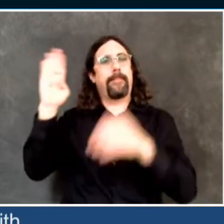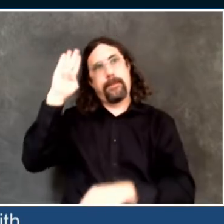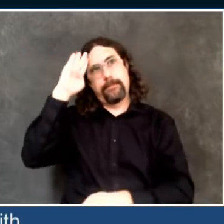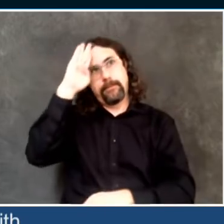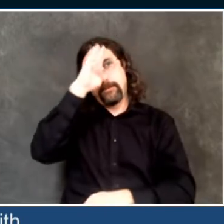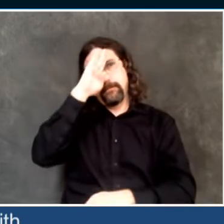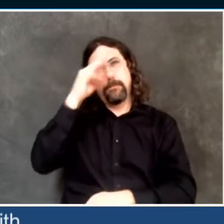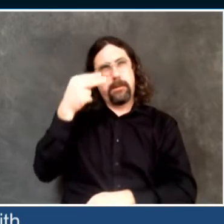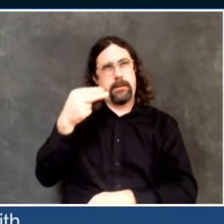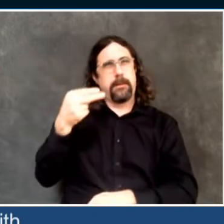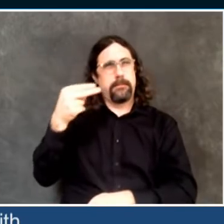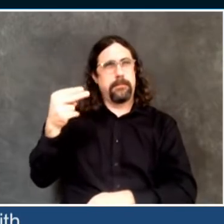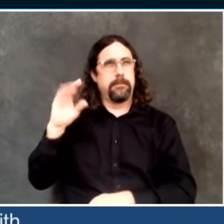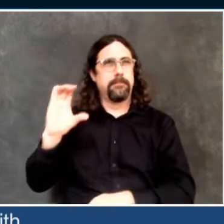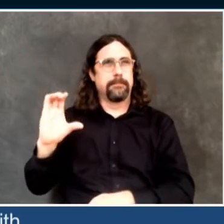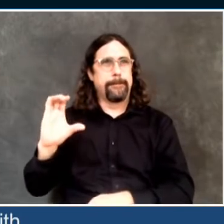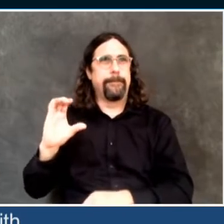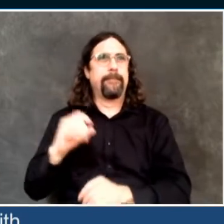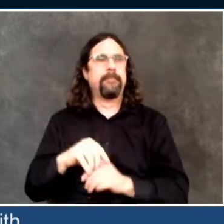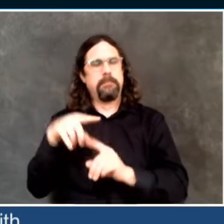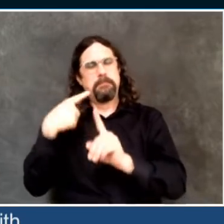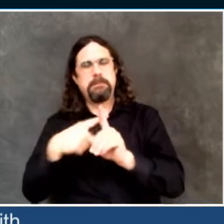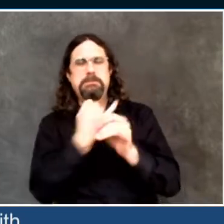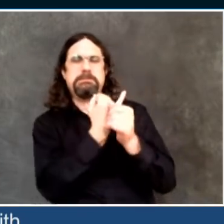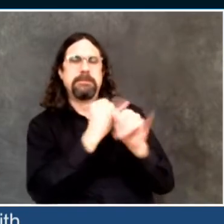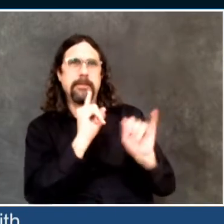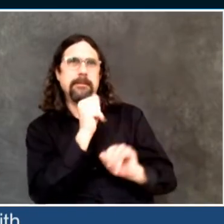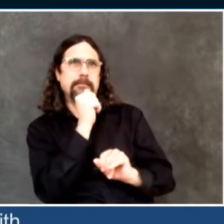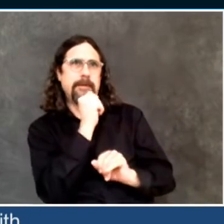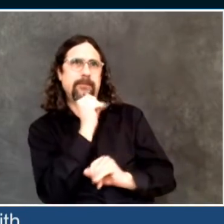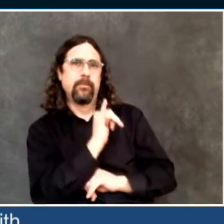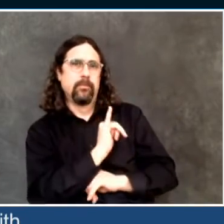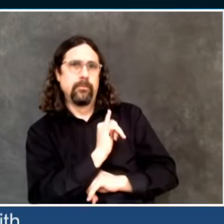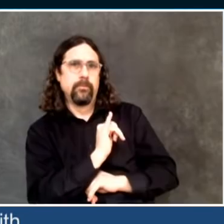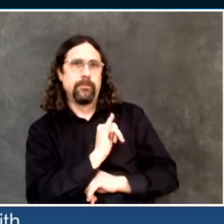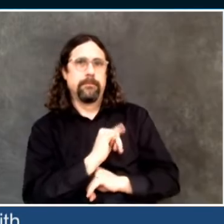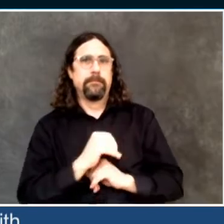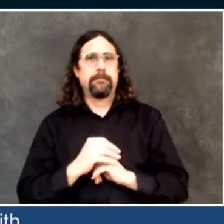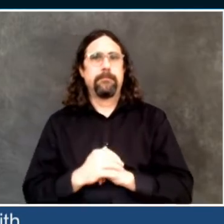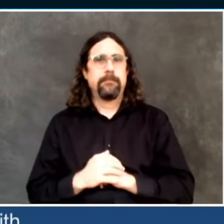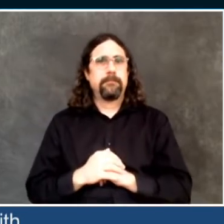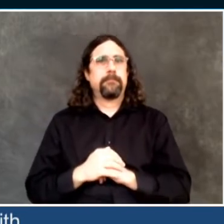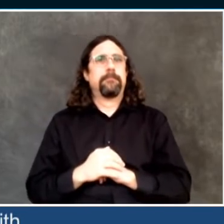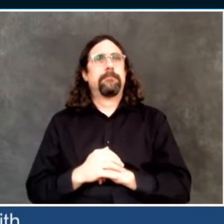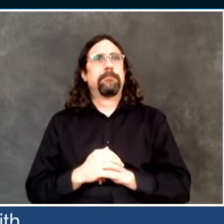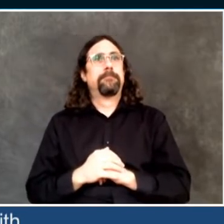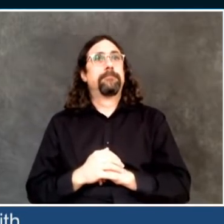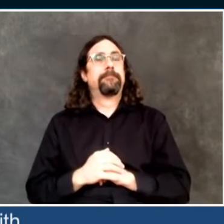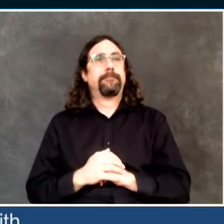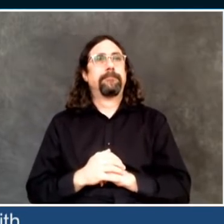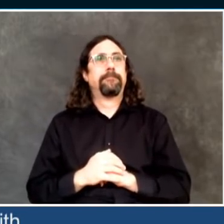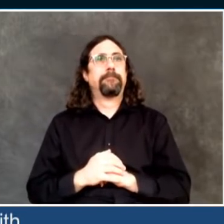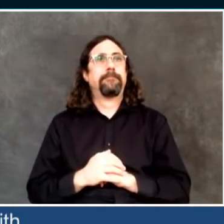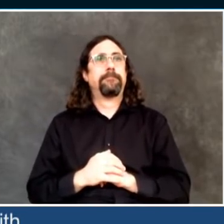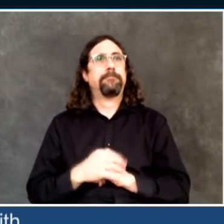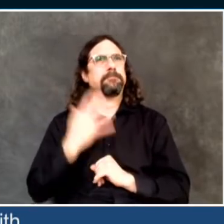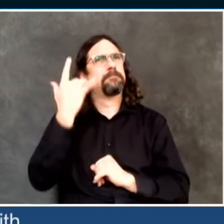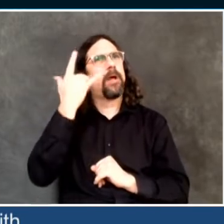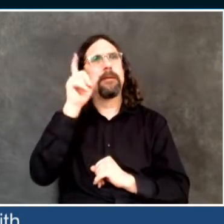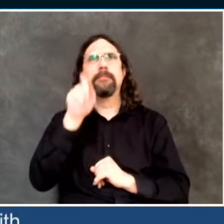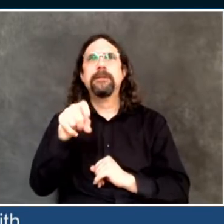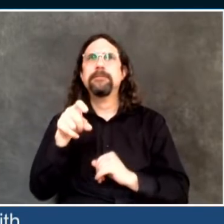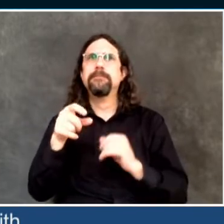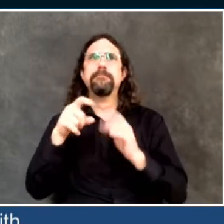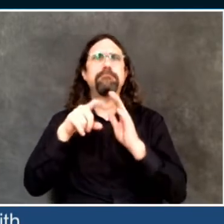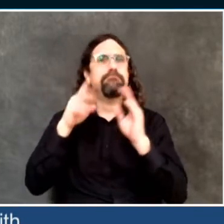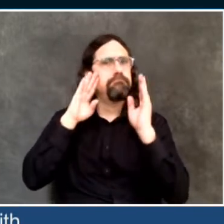certainly as well, but first and foremost, our public hospitals. Because this is about the most essential concept of